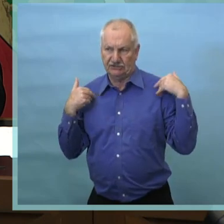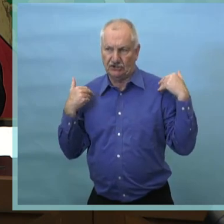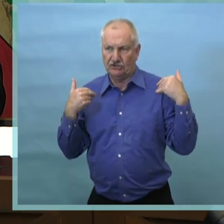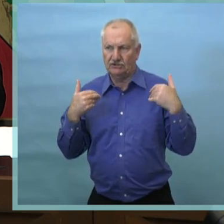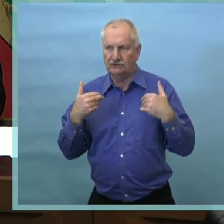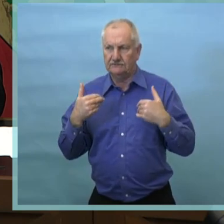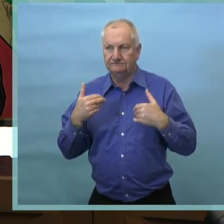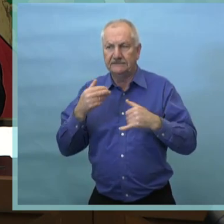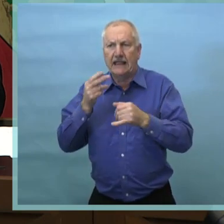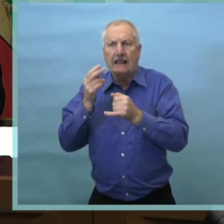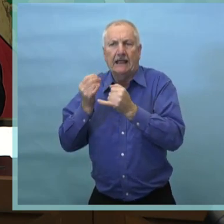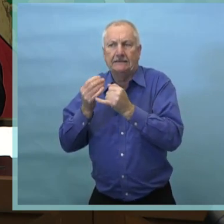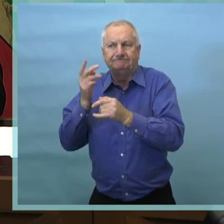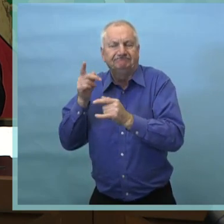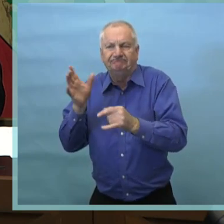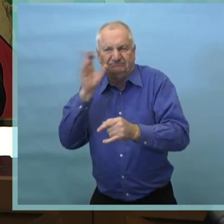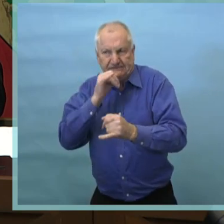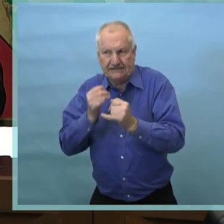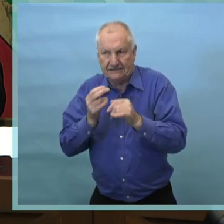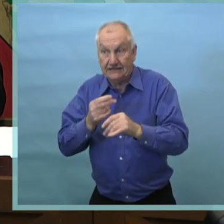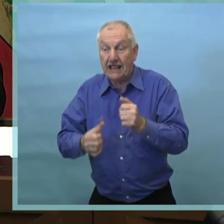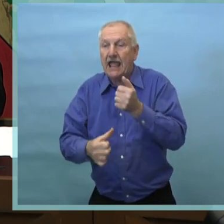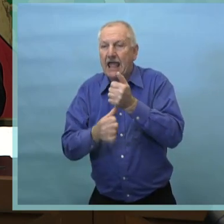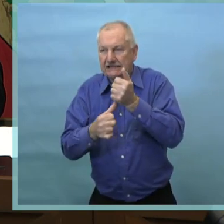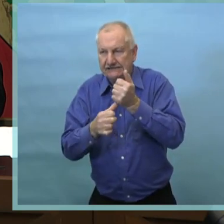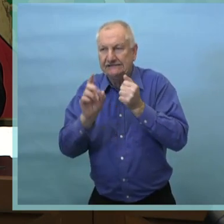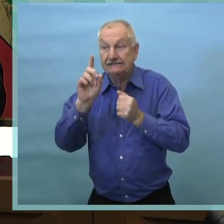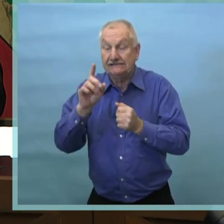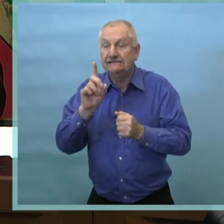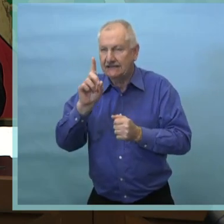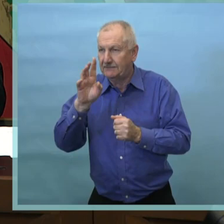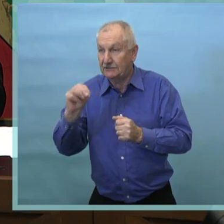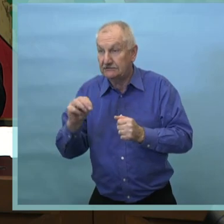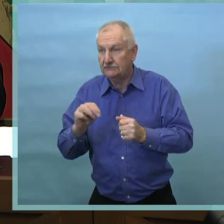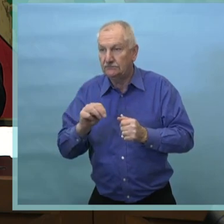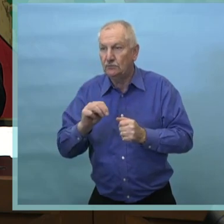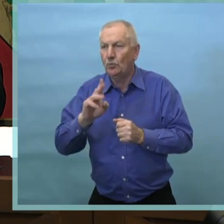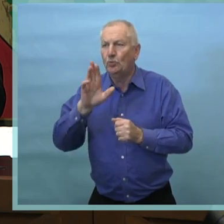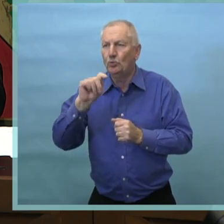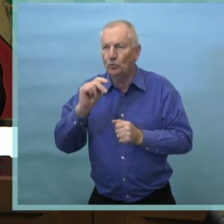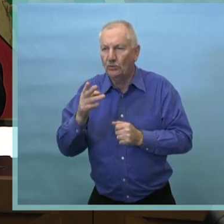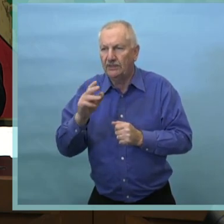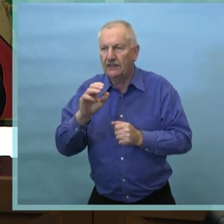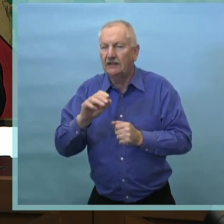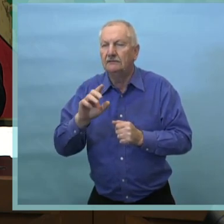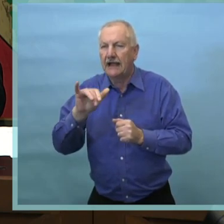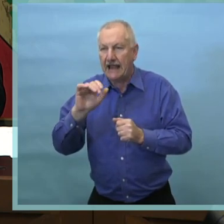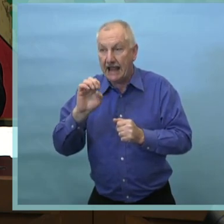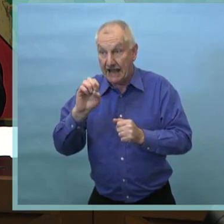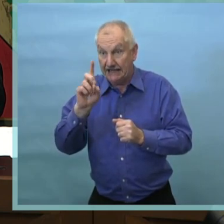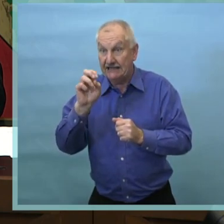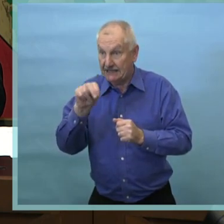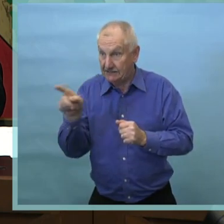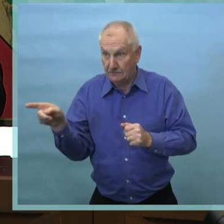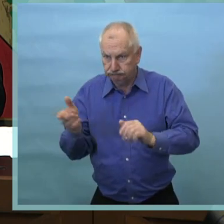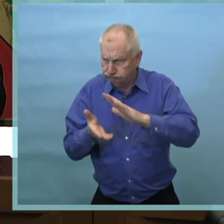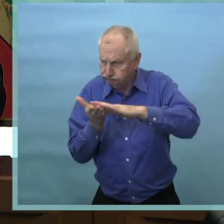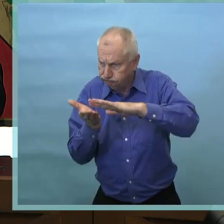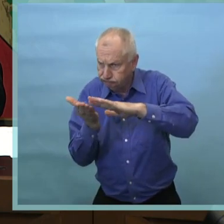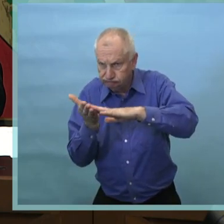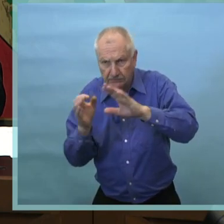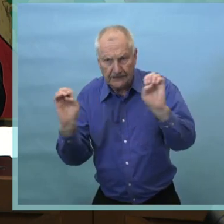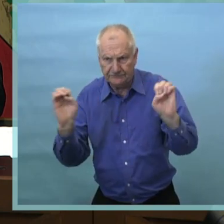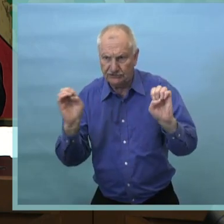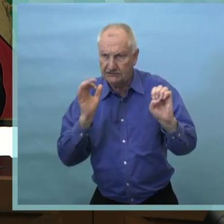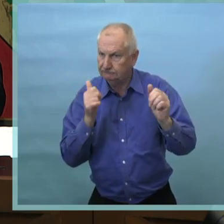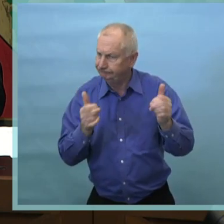Minister, Ruth Eden, who do an amazing job running the department, running emergency measures. They're just doing a fantastic job. And